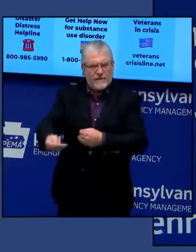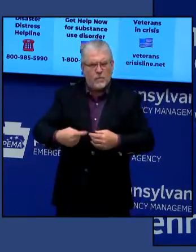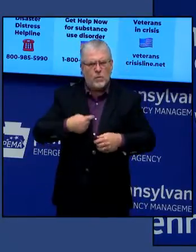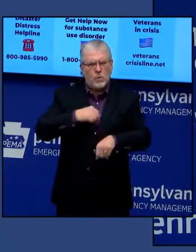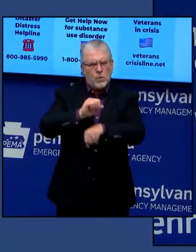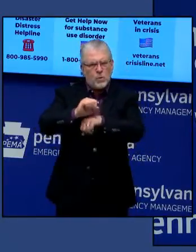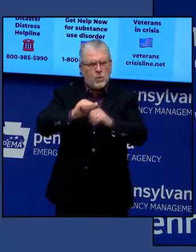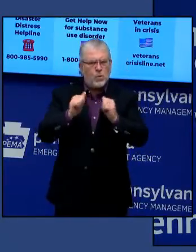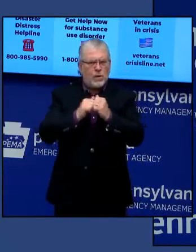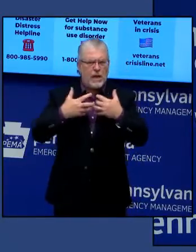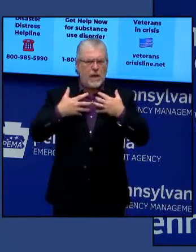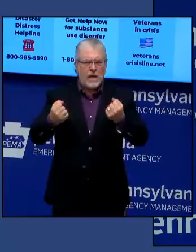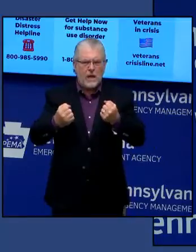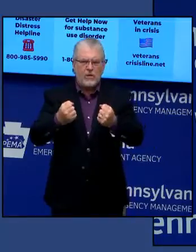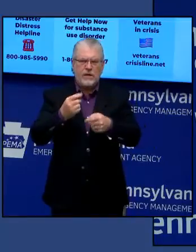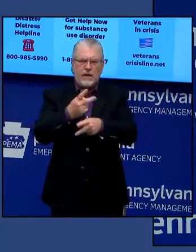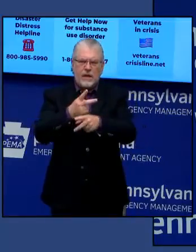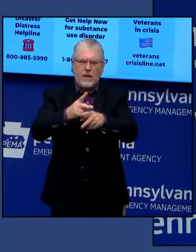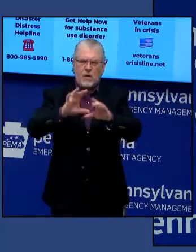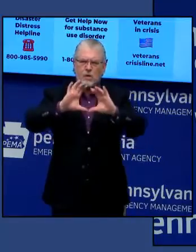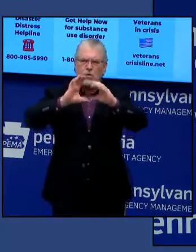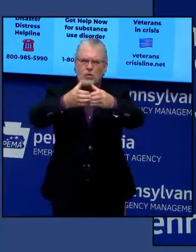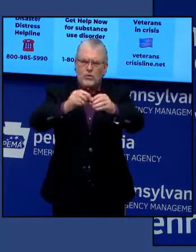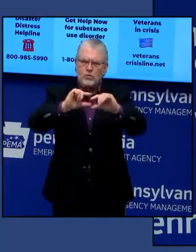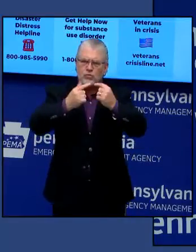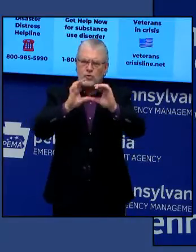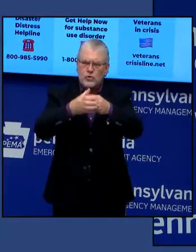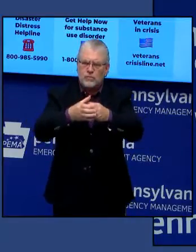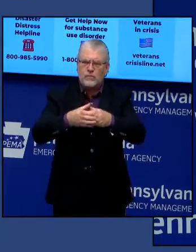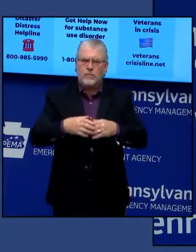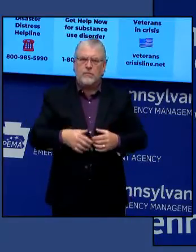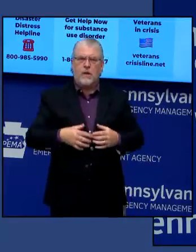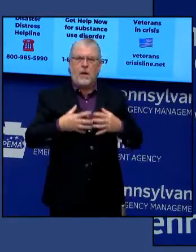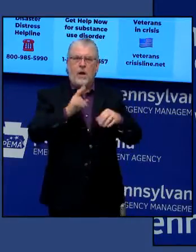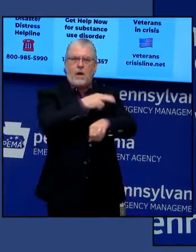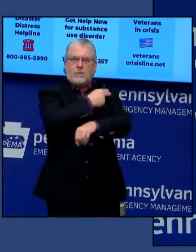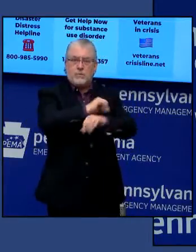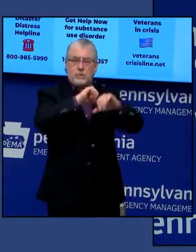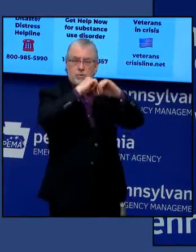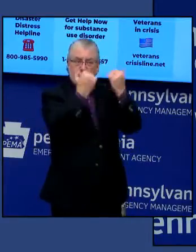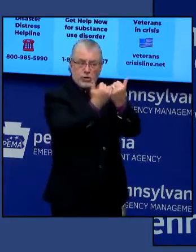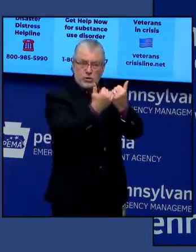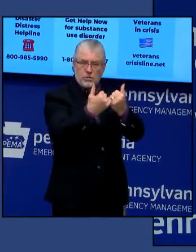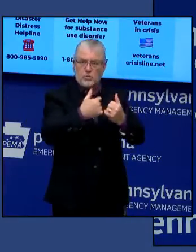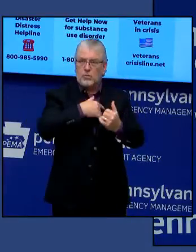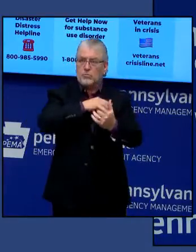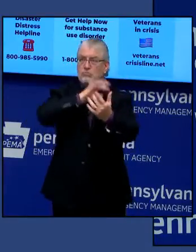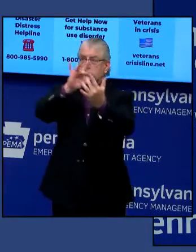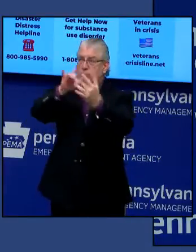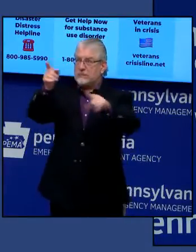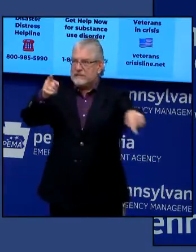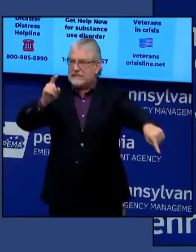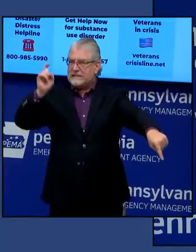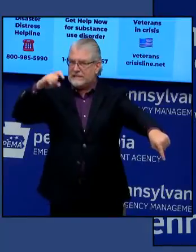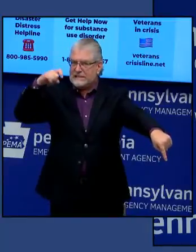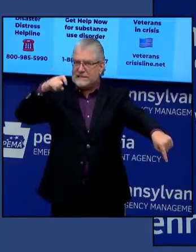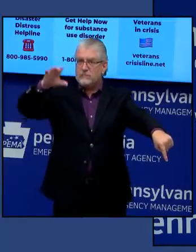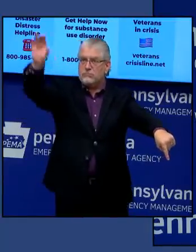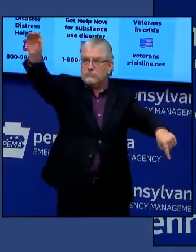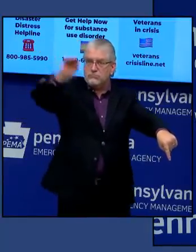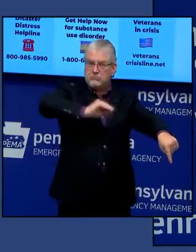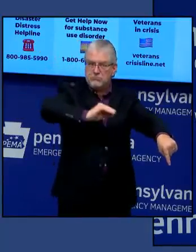hospital association to let us know when those needs are, and then we work to fill them. I do not think this